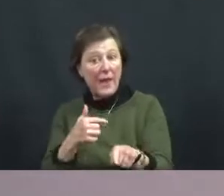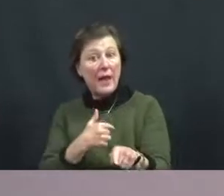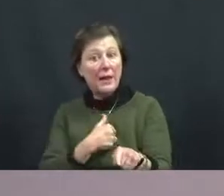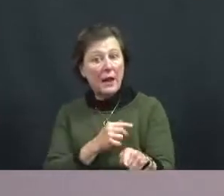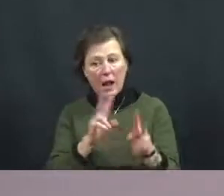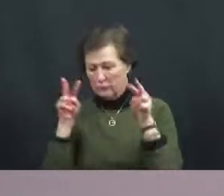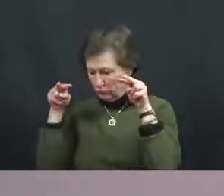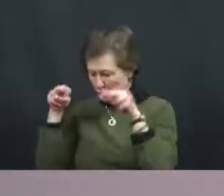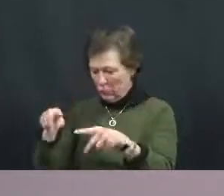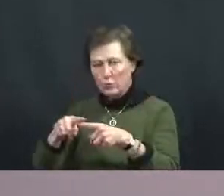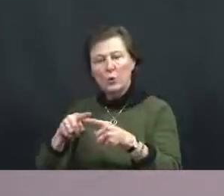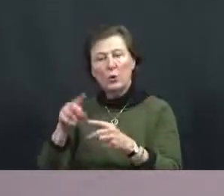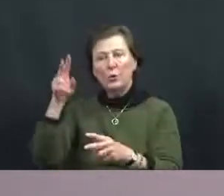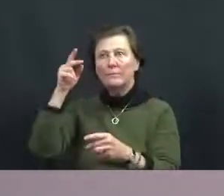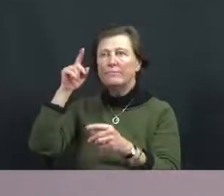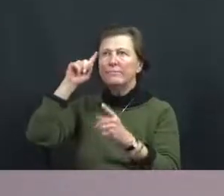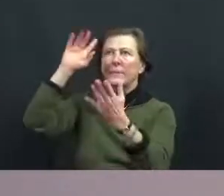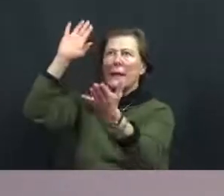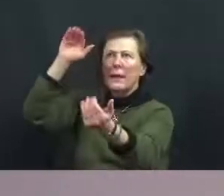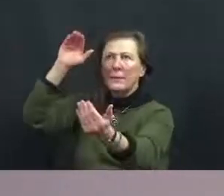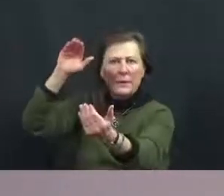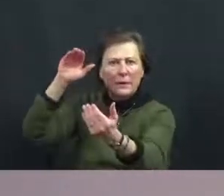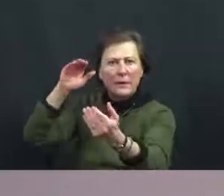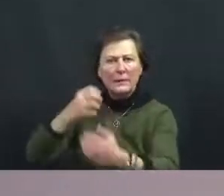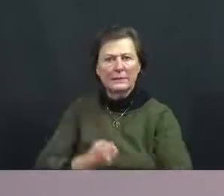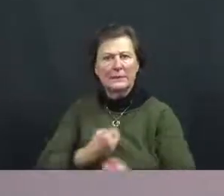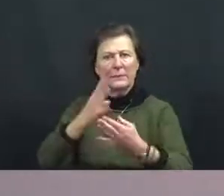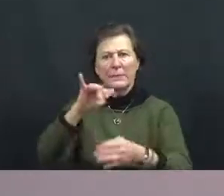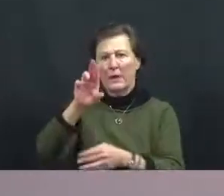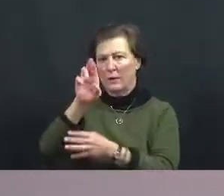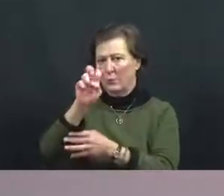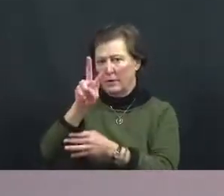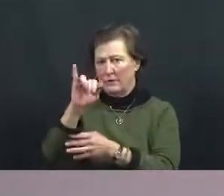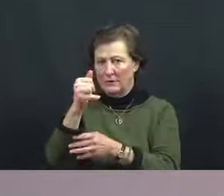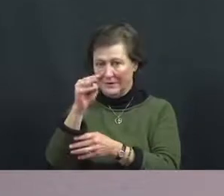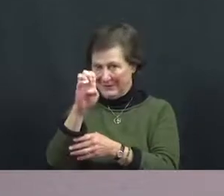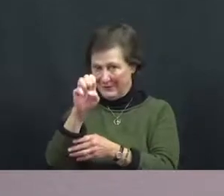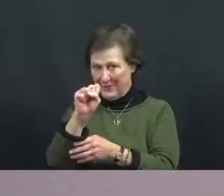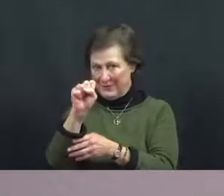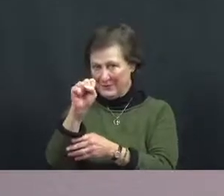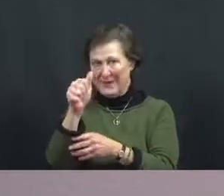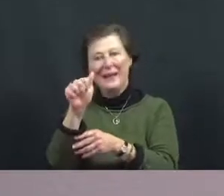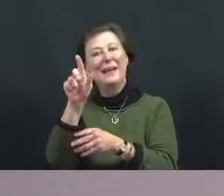the aspirations expressed by Reverend James L. Adams.